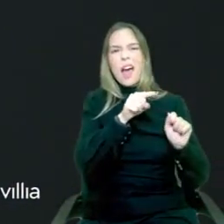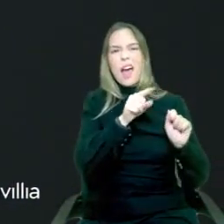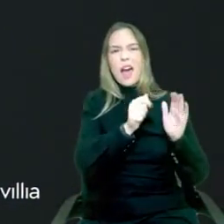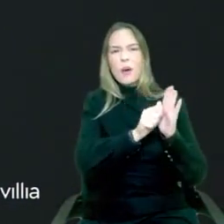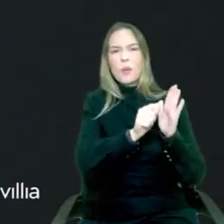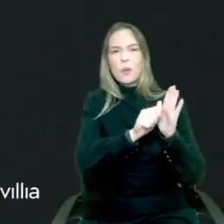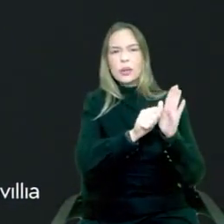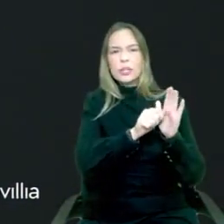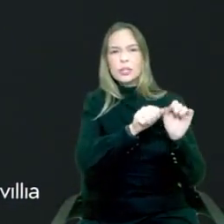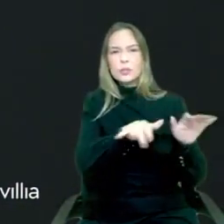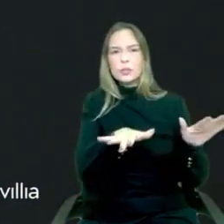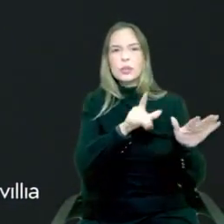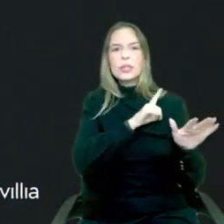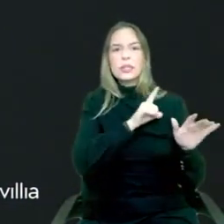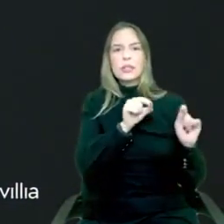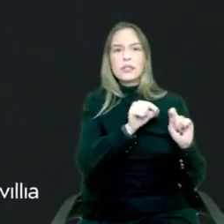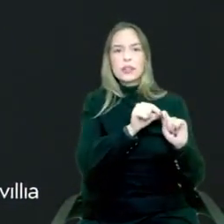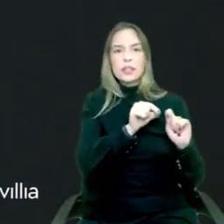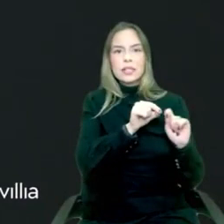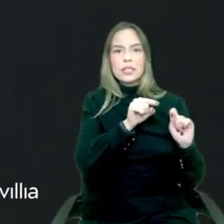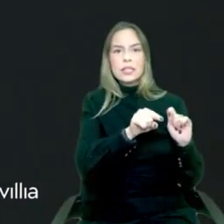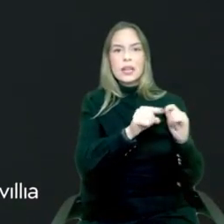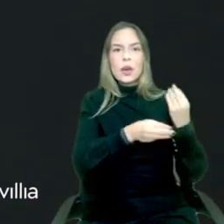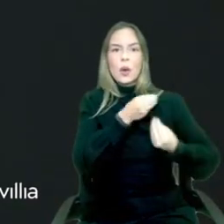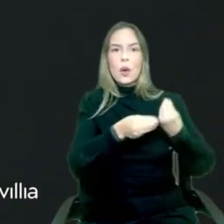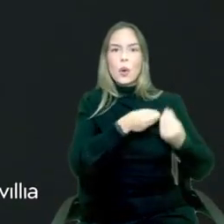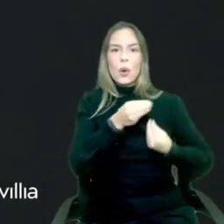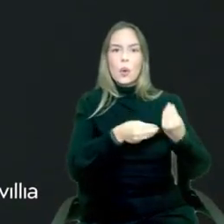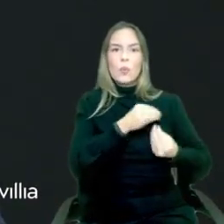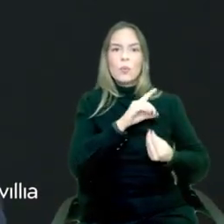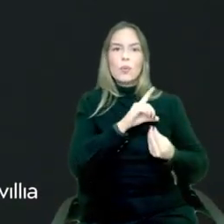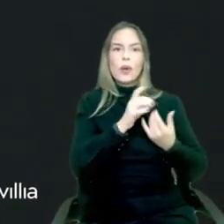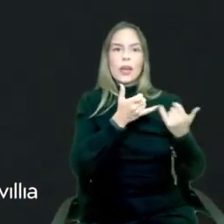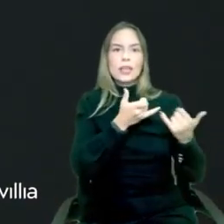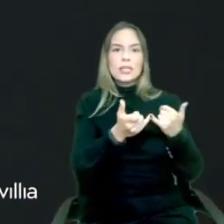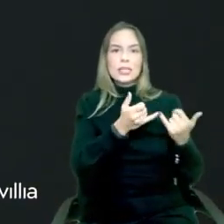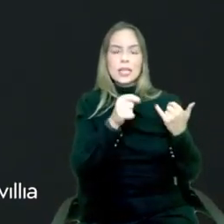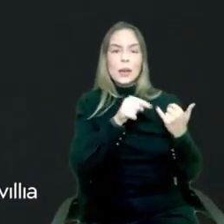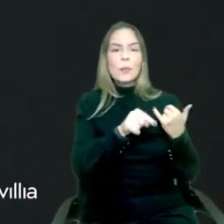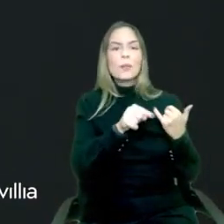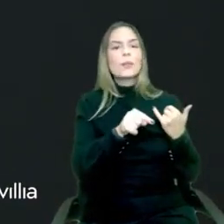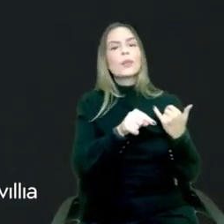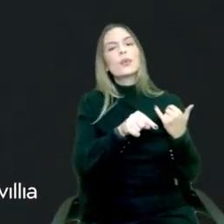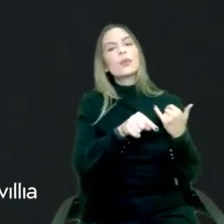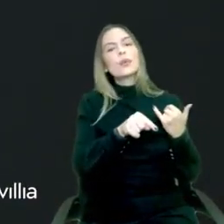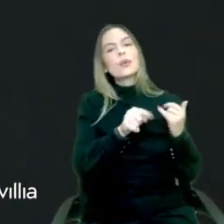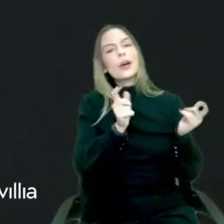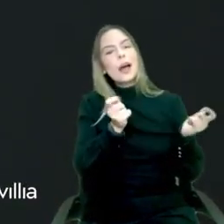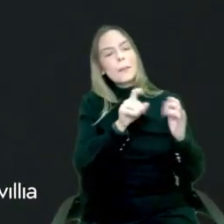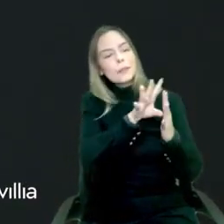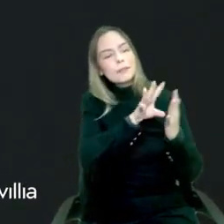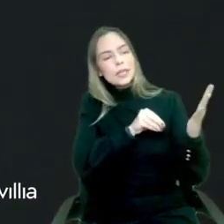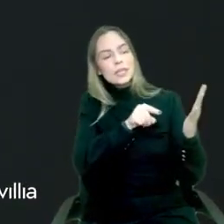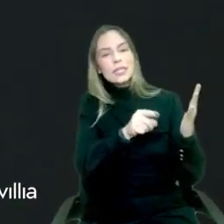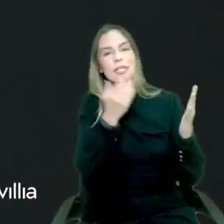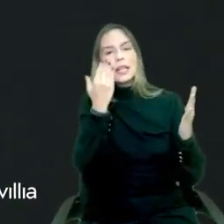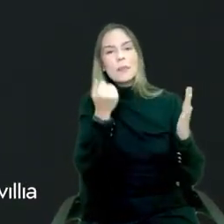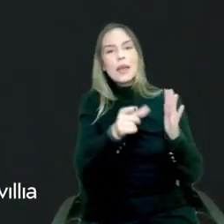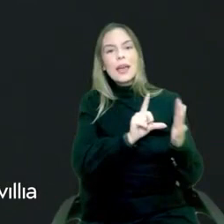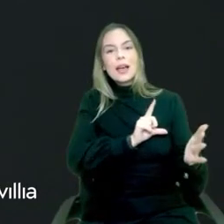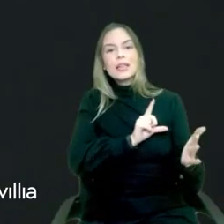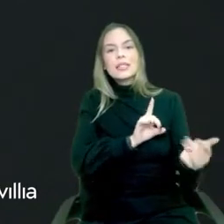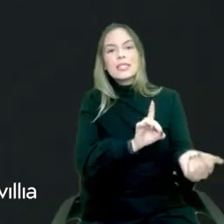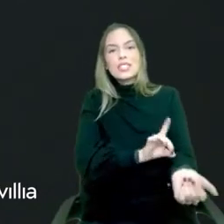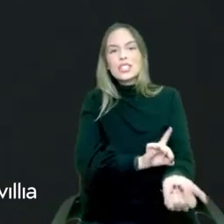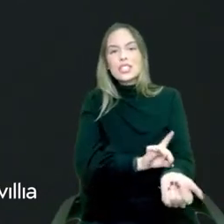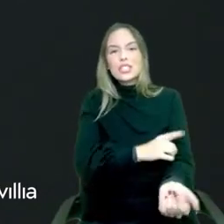one of these examples is to predict the pre-diabetic